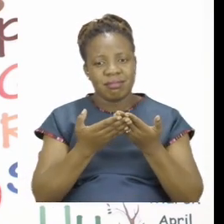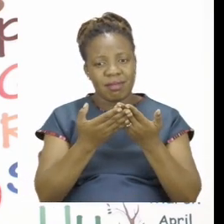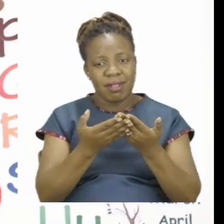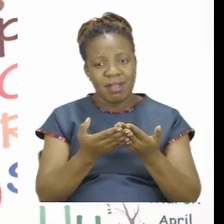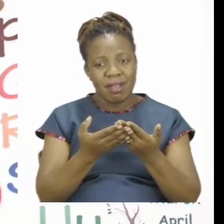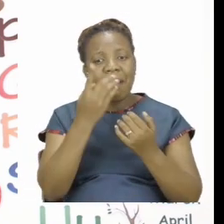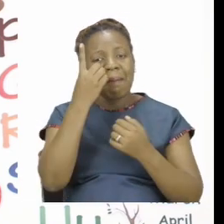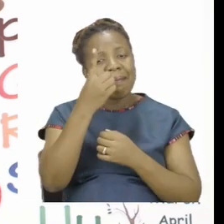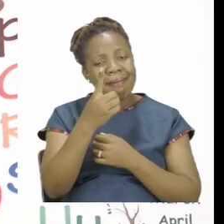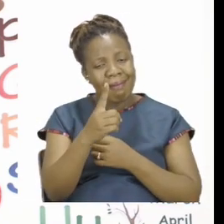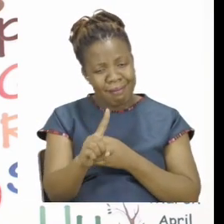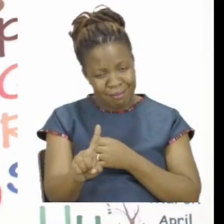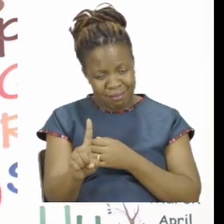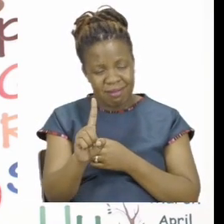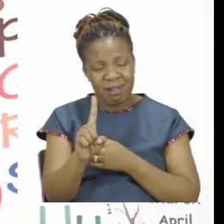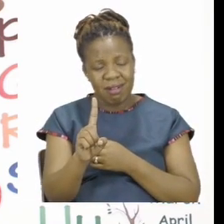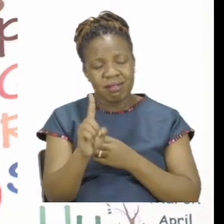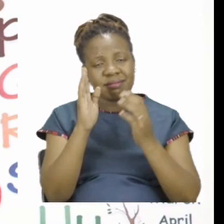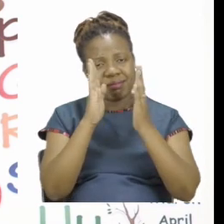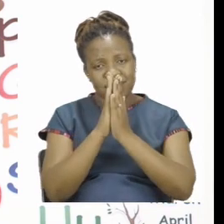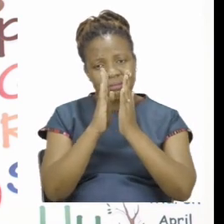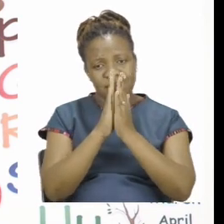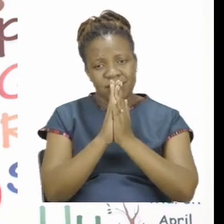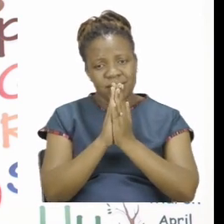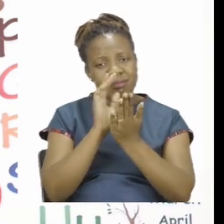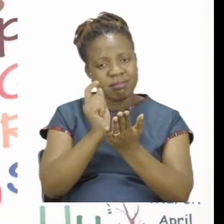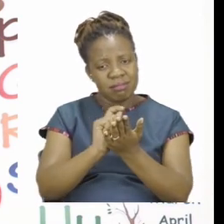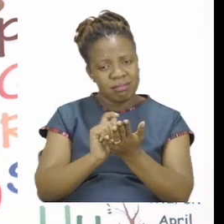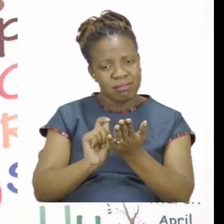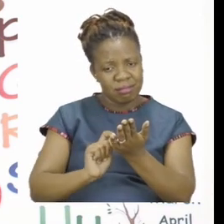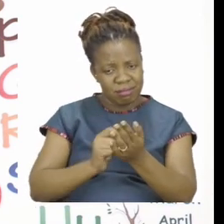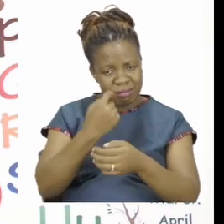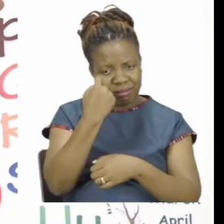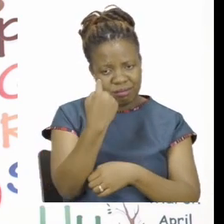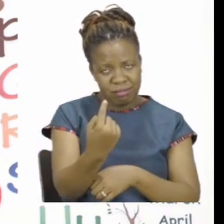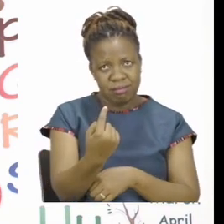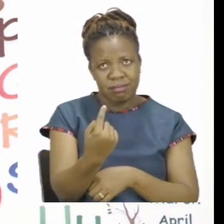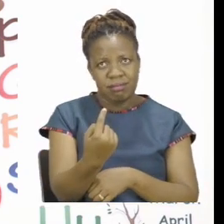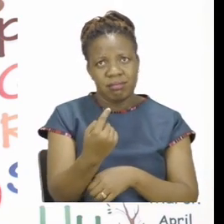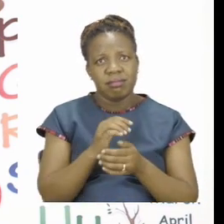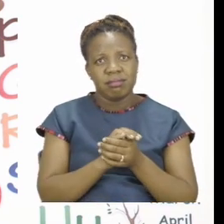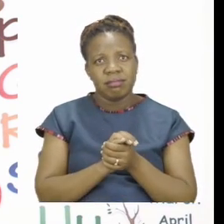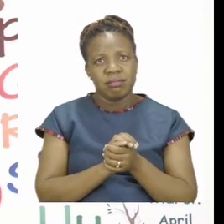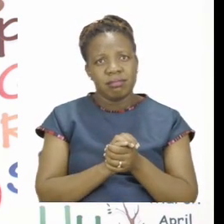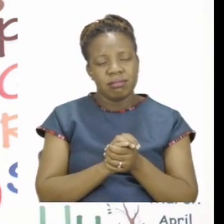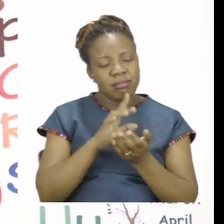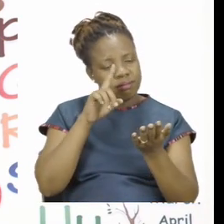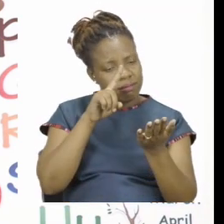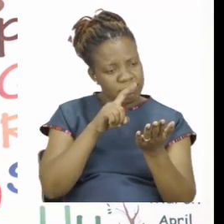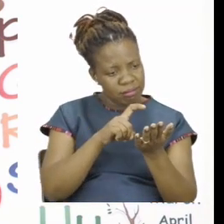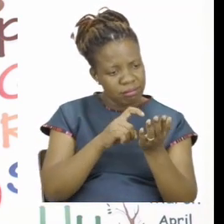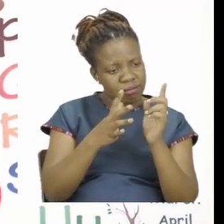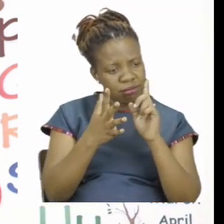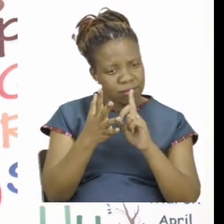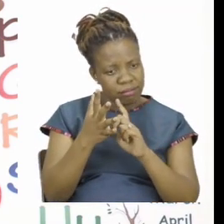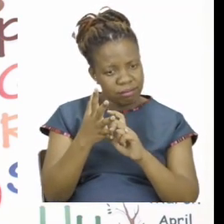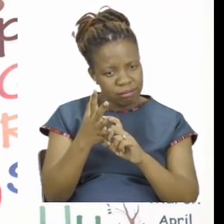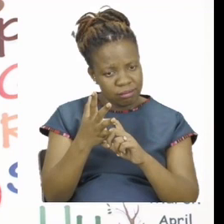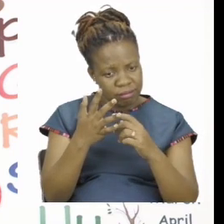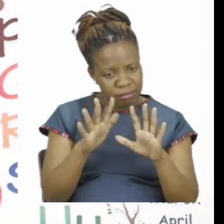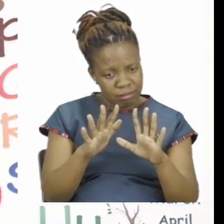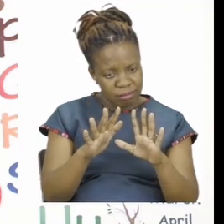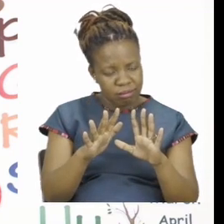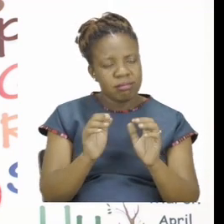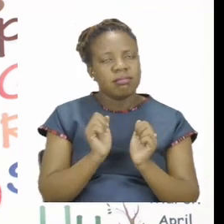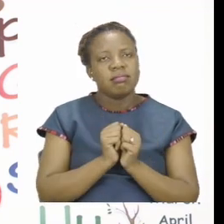by yourselves. So now that we are done, we need to sanitize. Remember, sanitizing is a big part of our